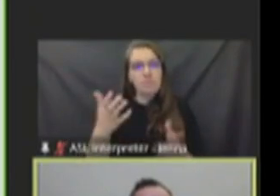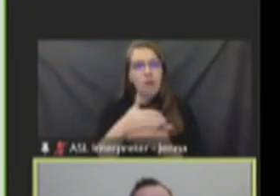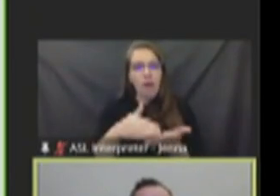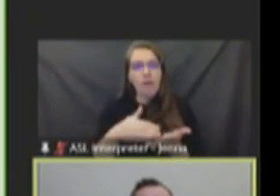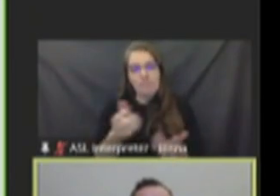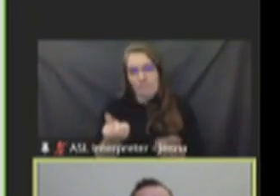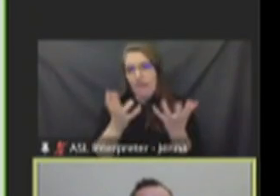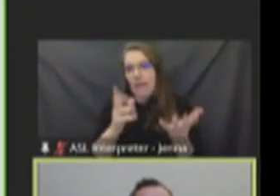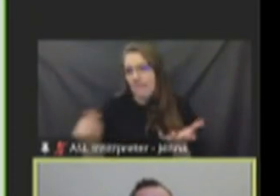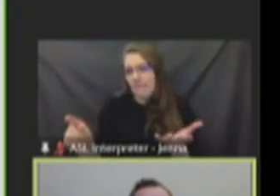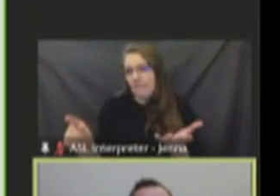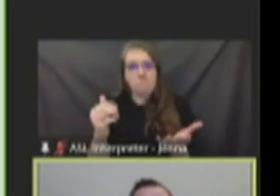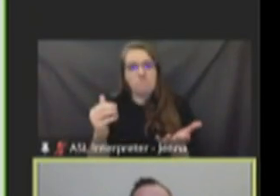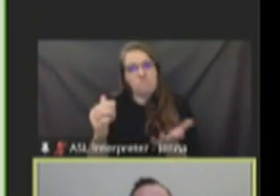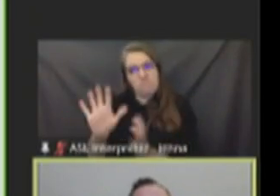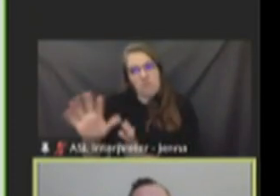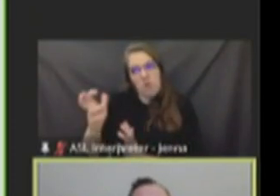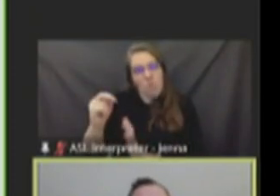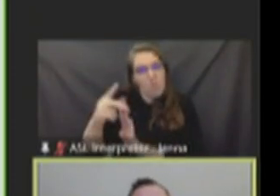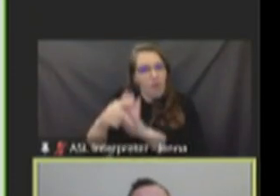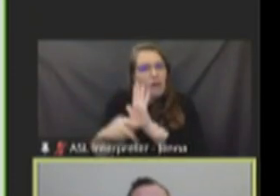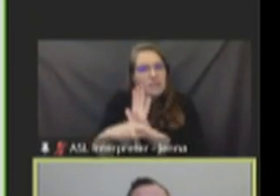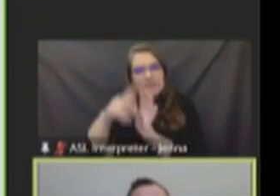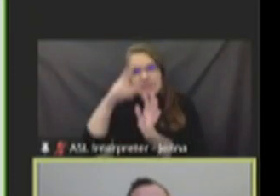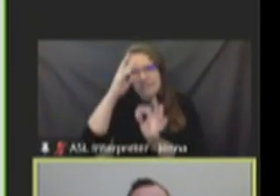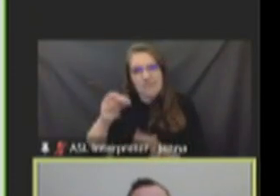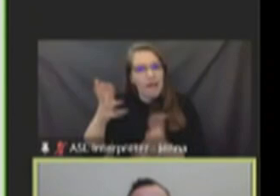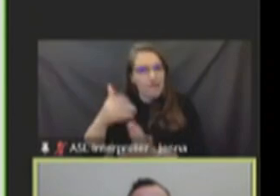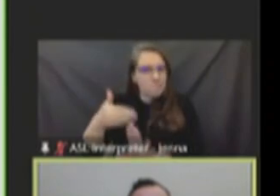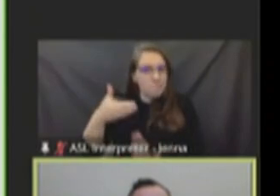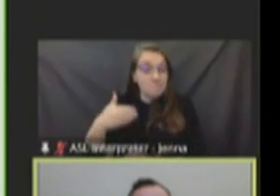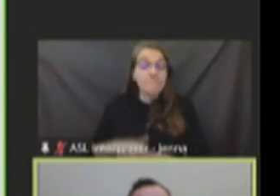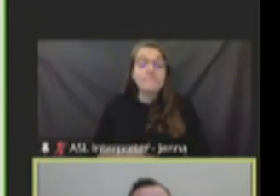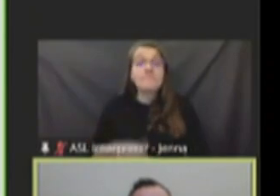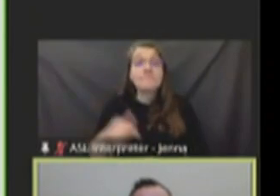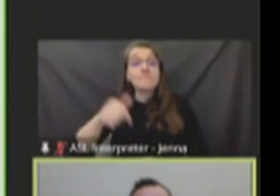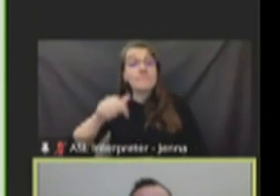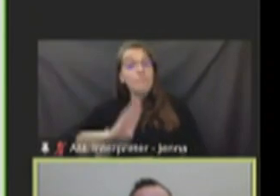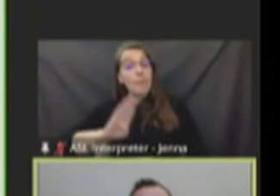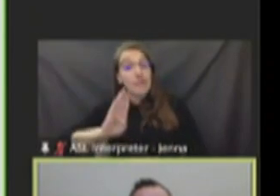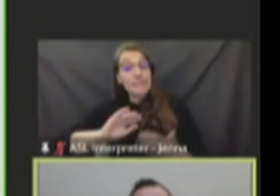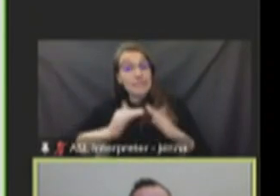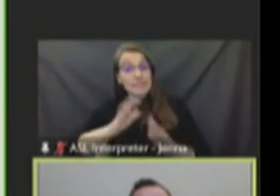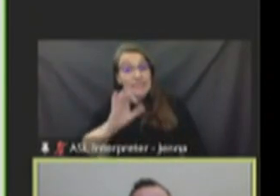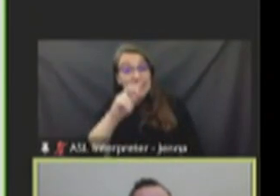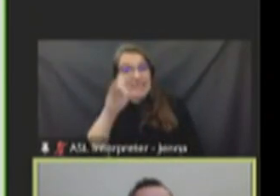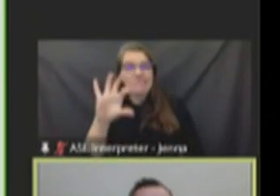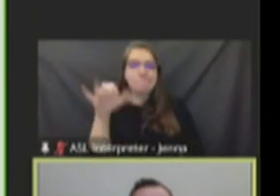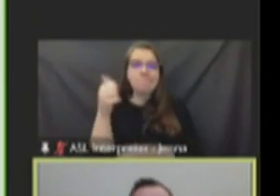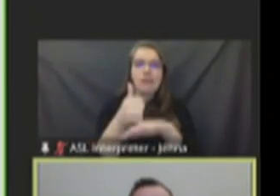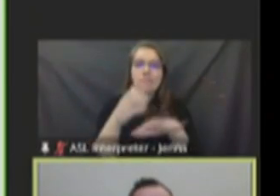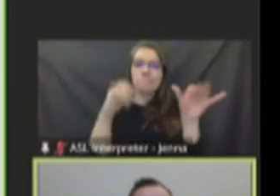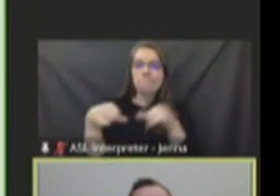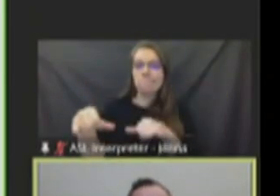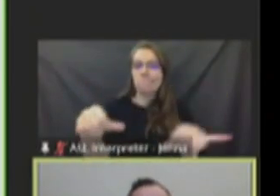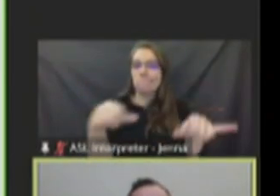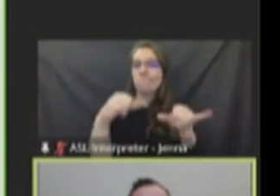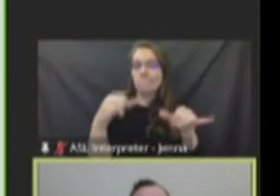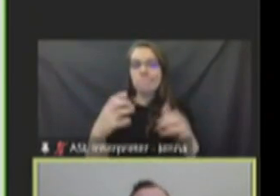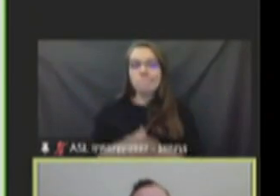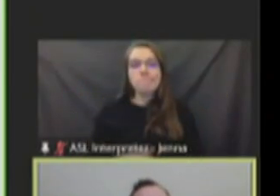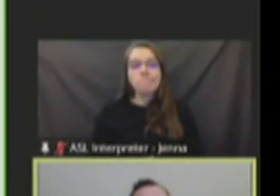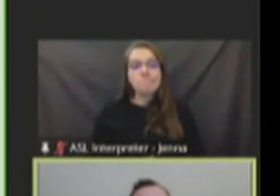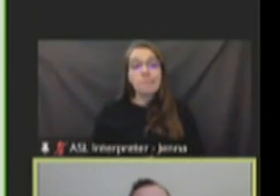this policy decision on their own, and sort of the city taking a leadership role and setting a uniform standard. We heard from our